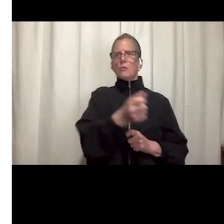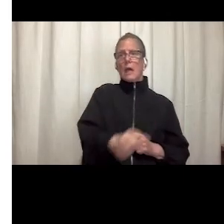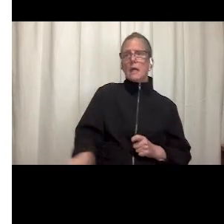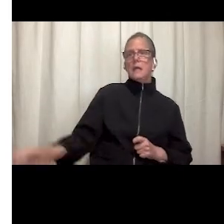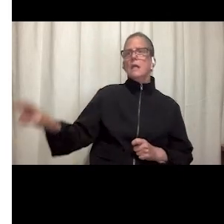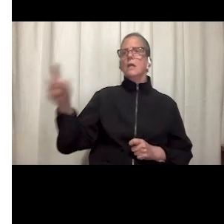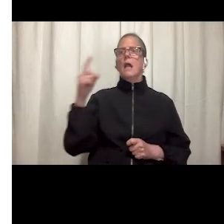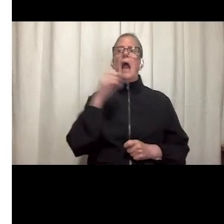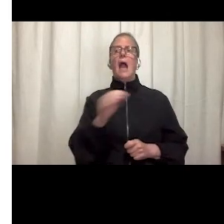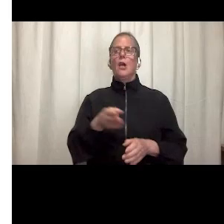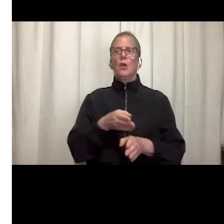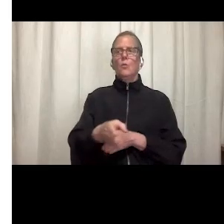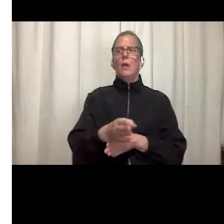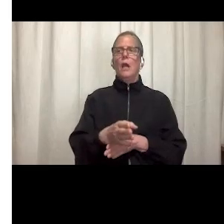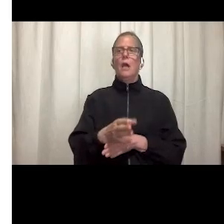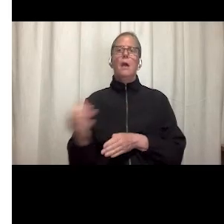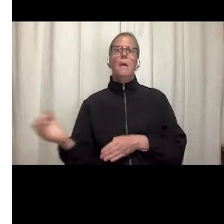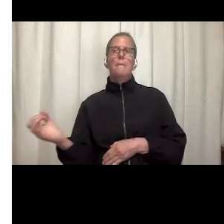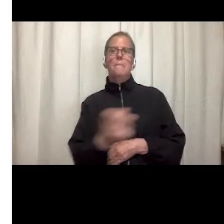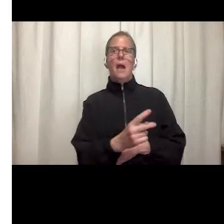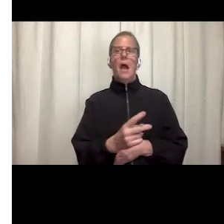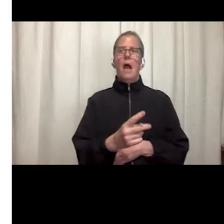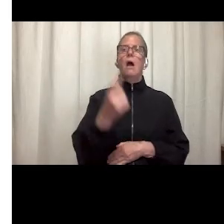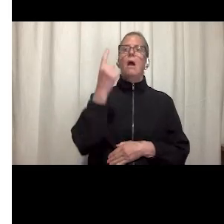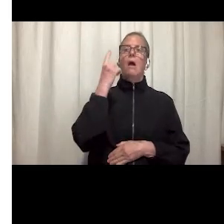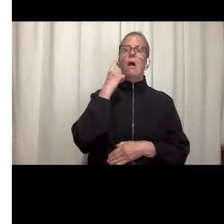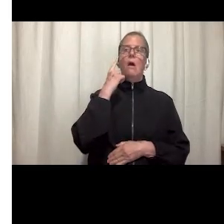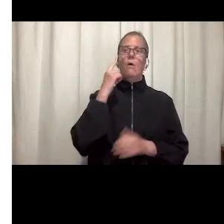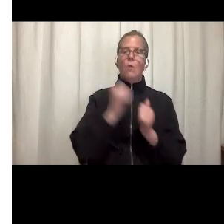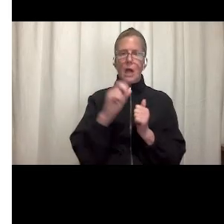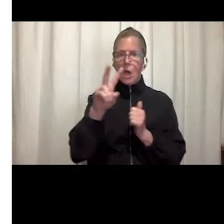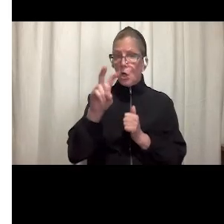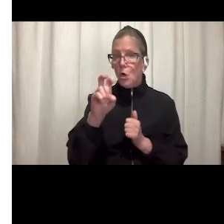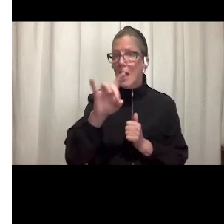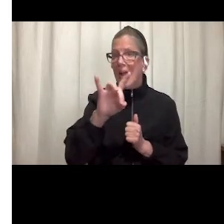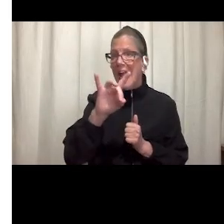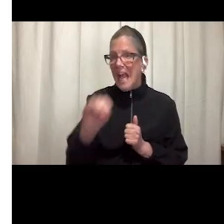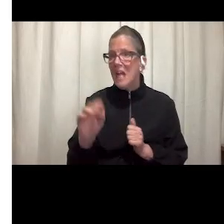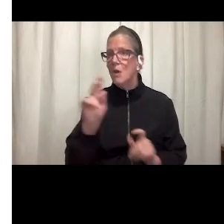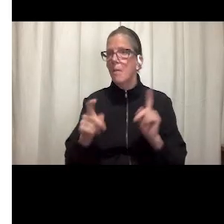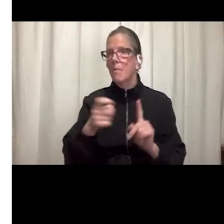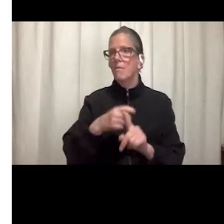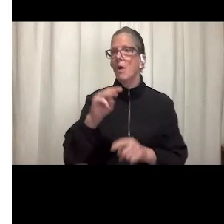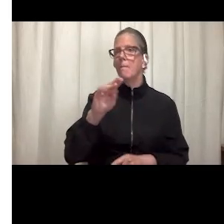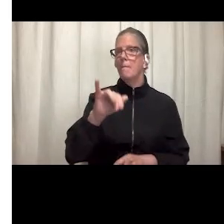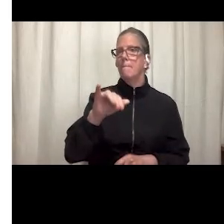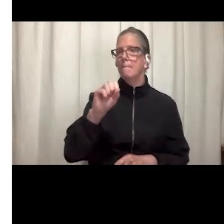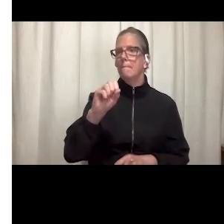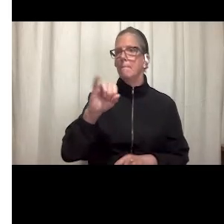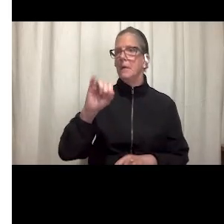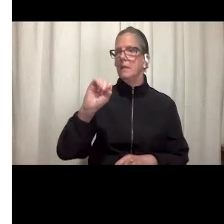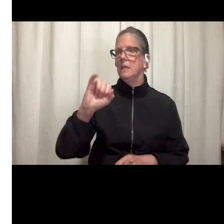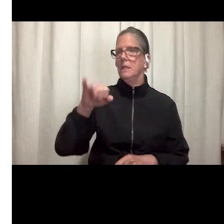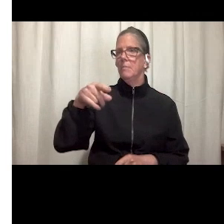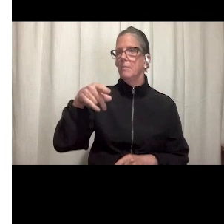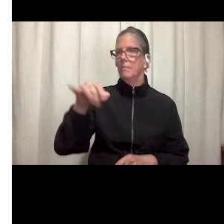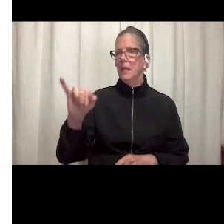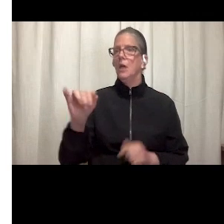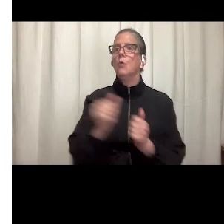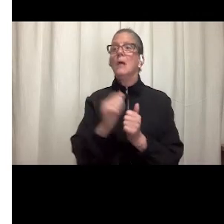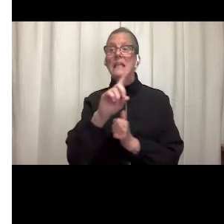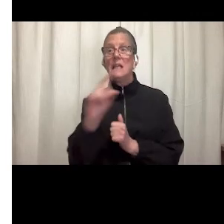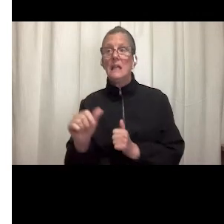with 280 Mississippians with disabilities and long COVID who are